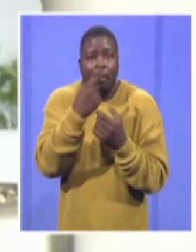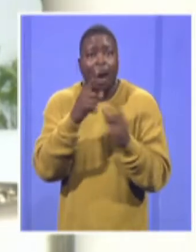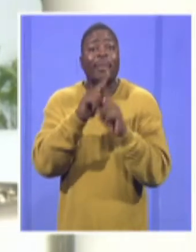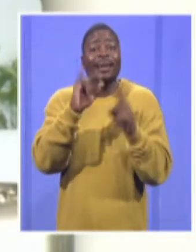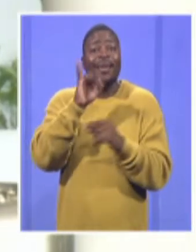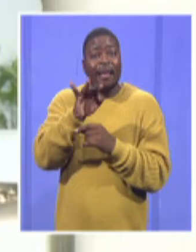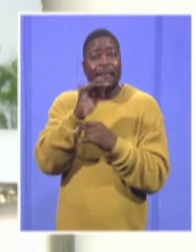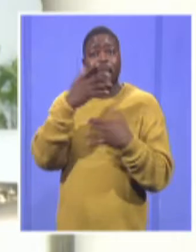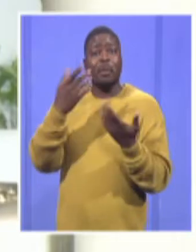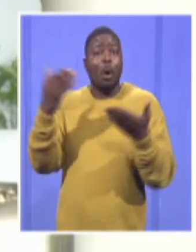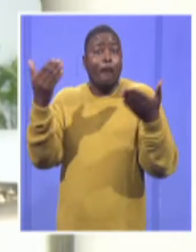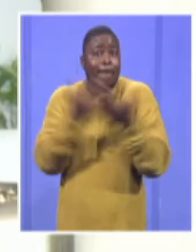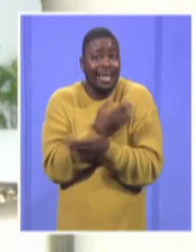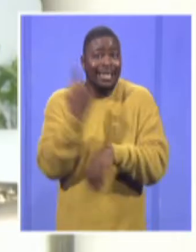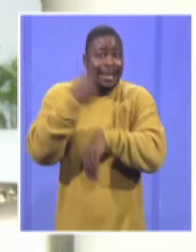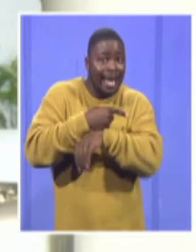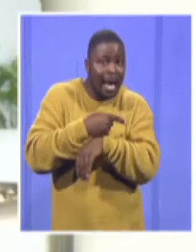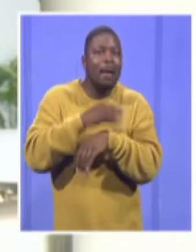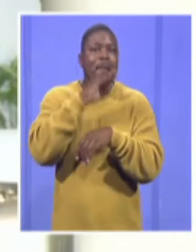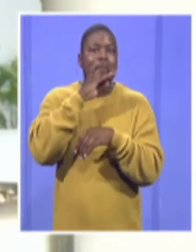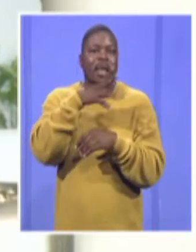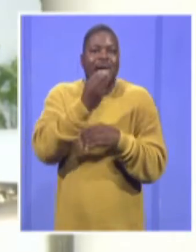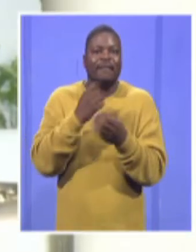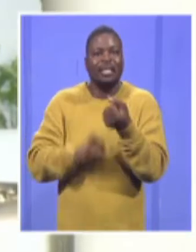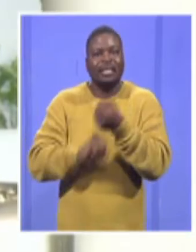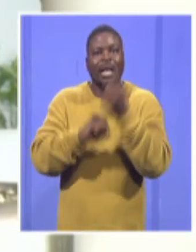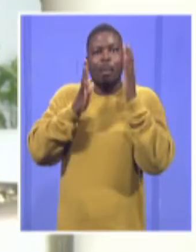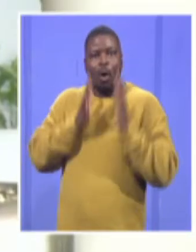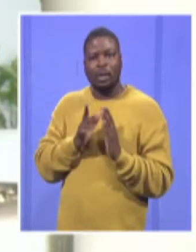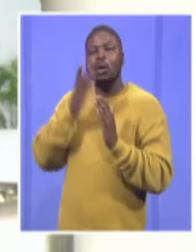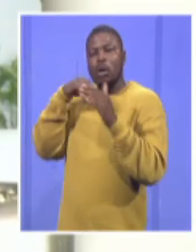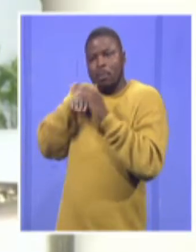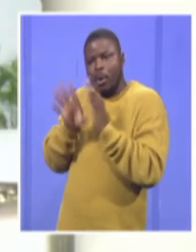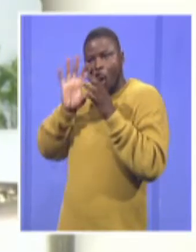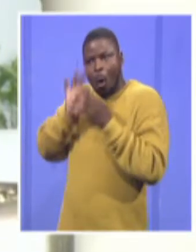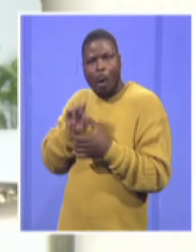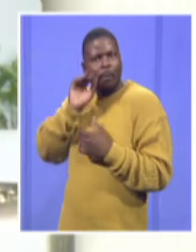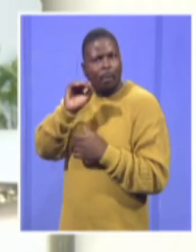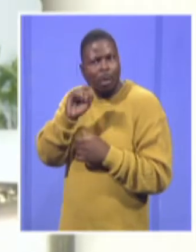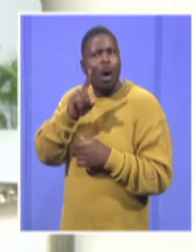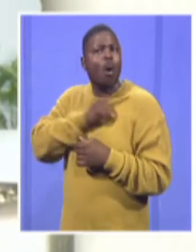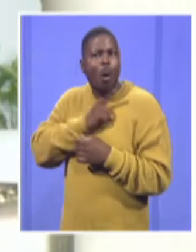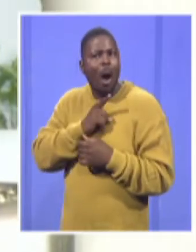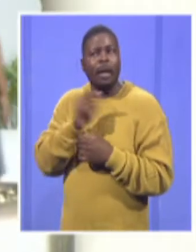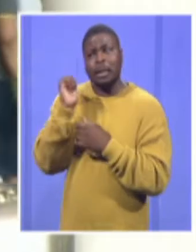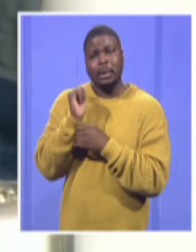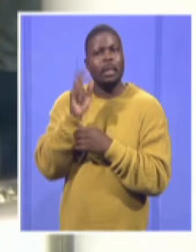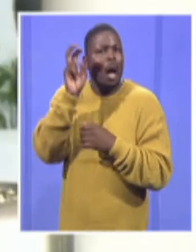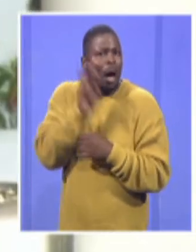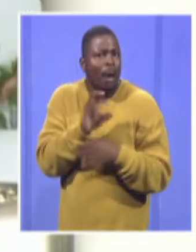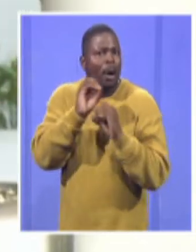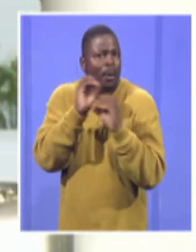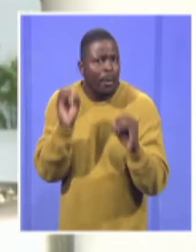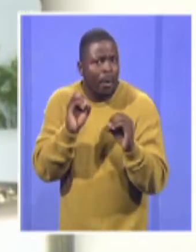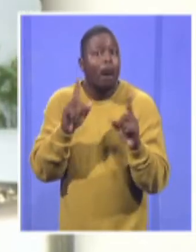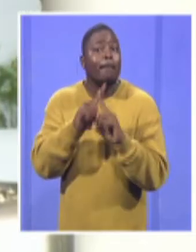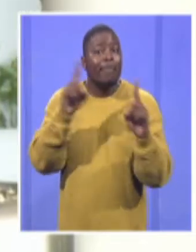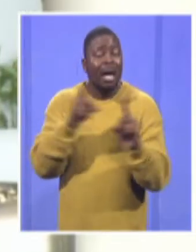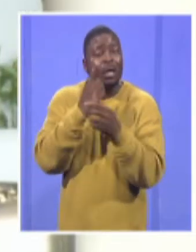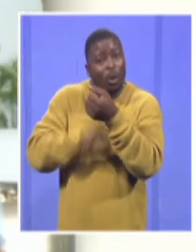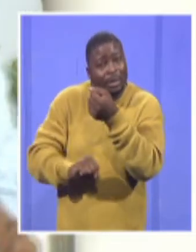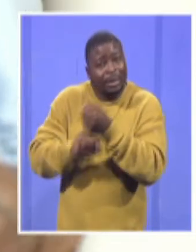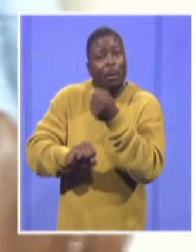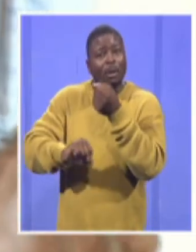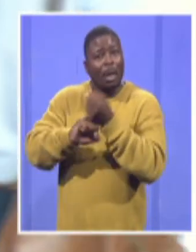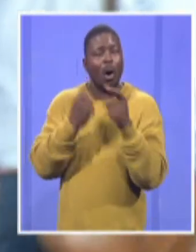Are you having any side effects? Why were you unable to come to the facility? And they will support you until you are taking your